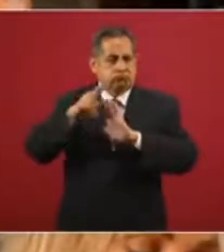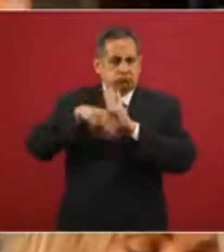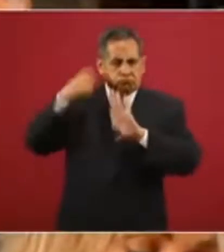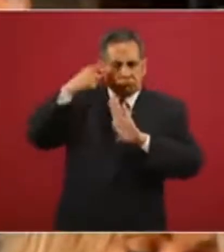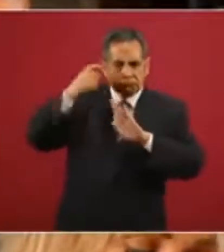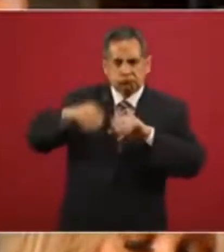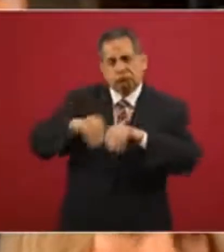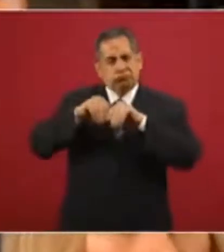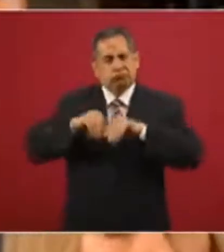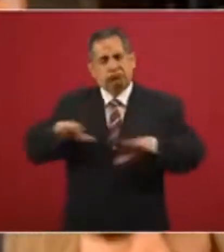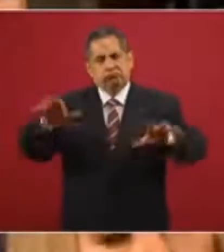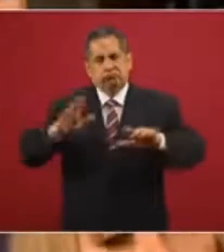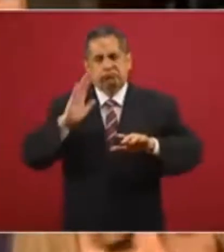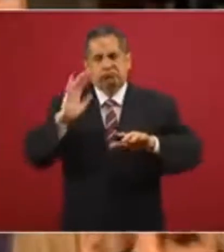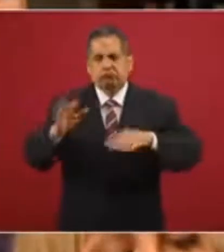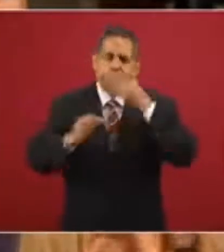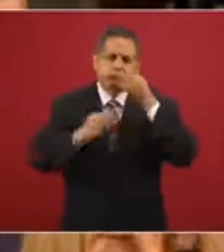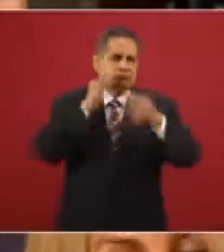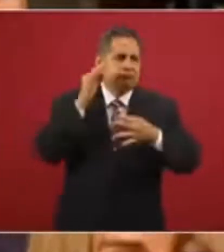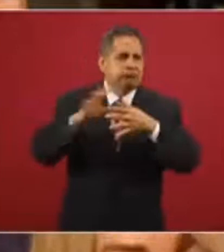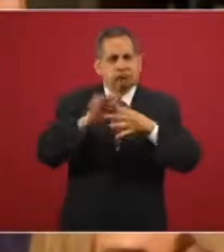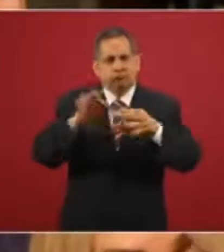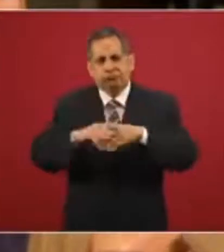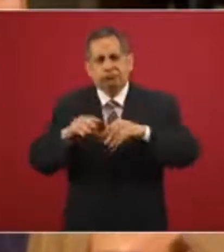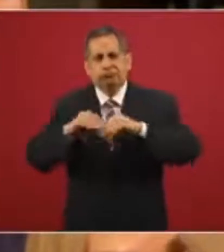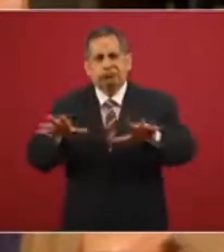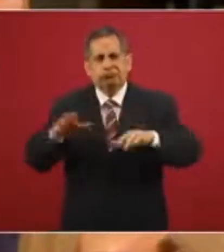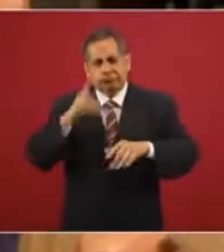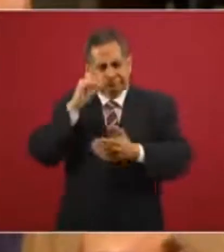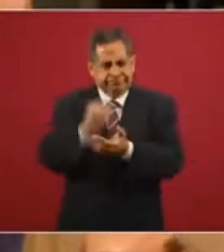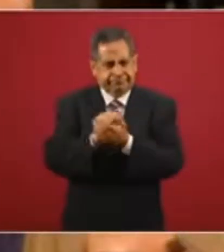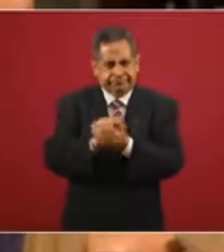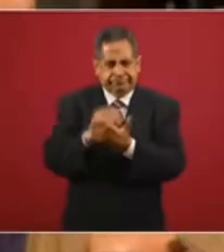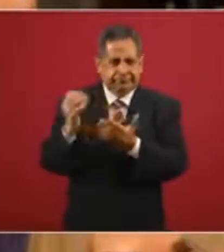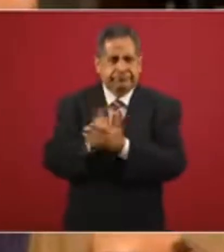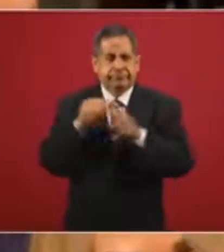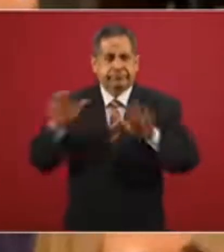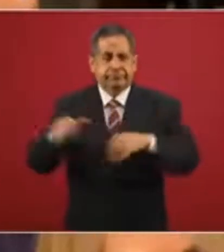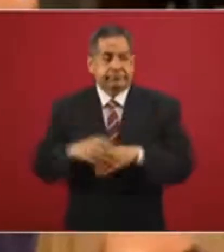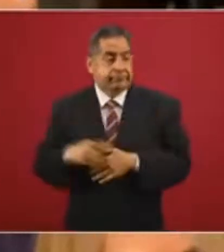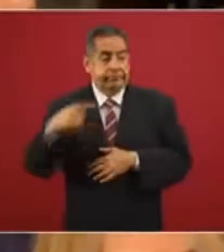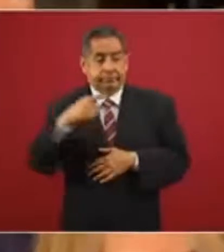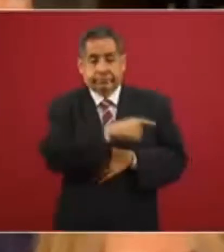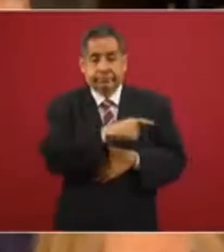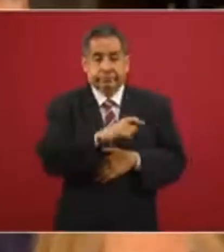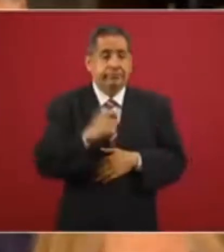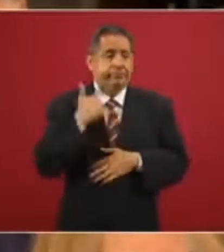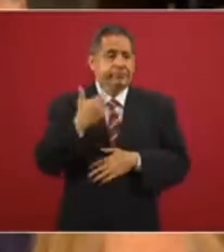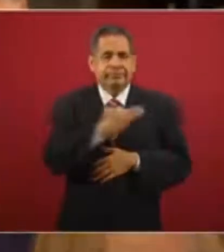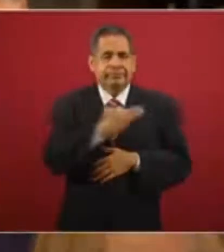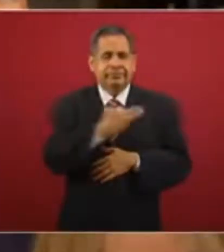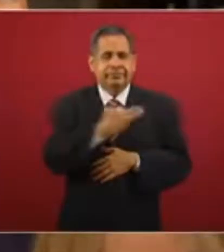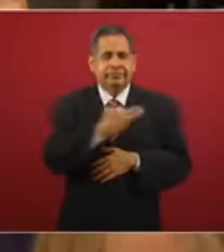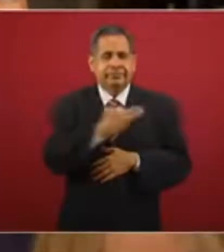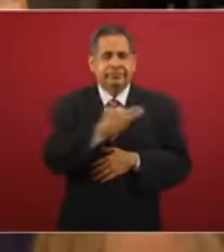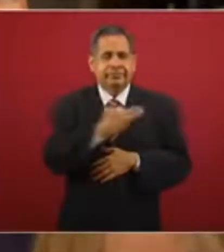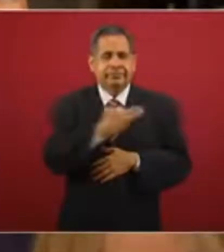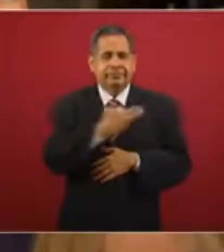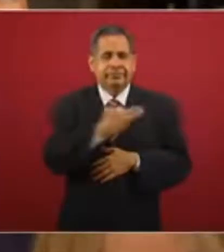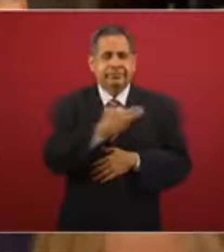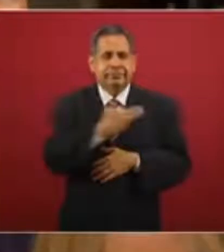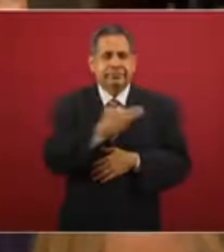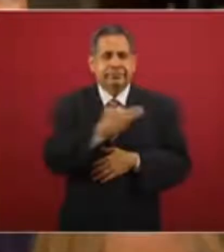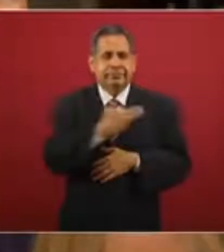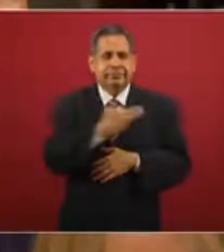de, pues, promocionando esta rifa y reacciona de manera virulenta.